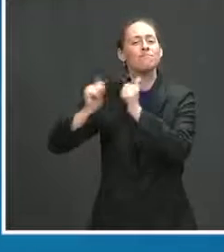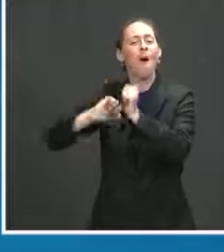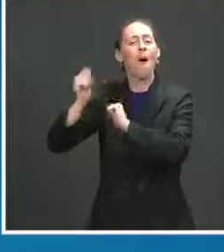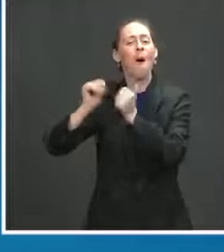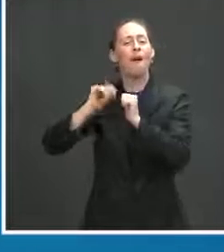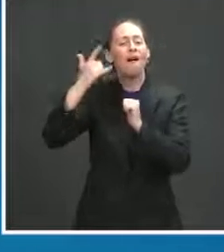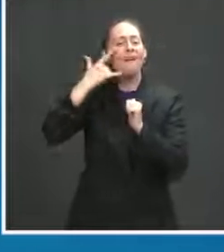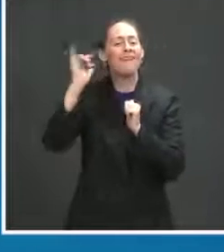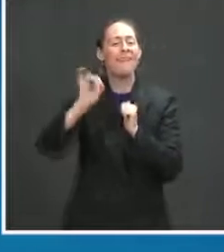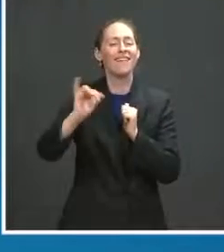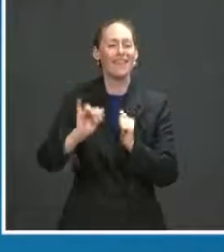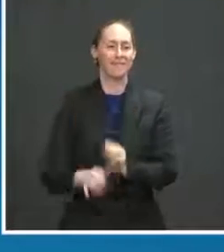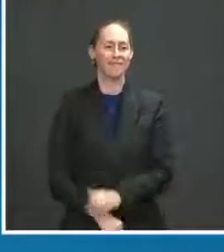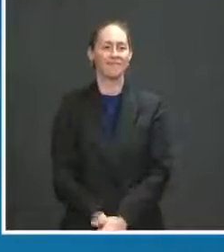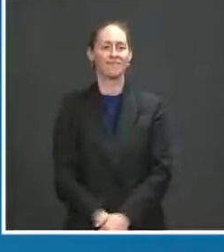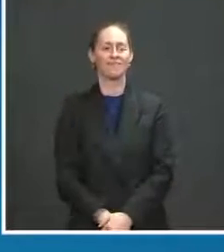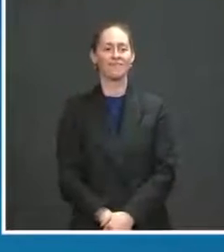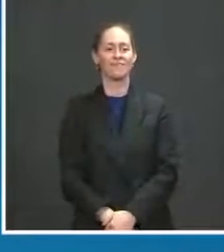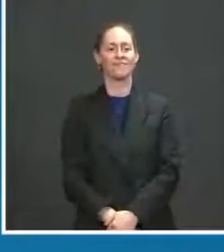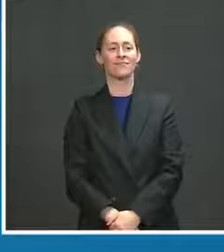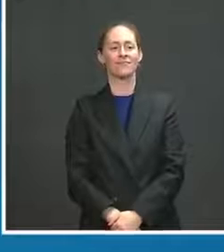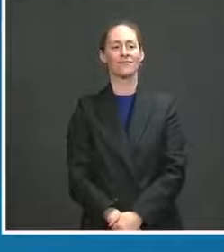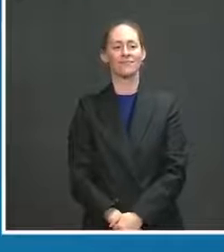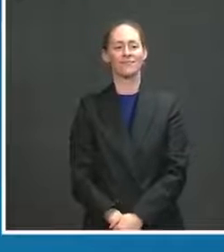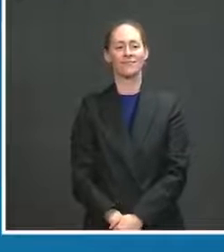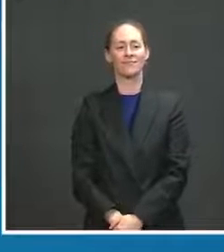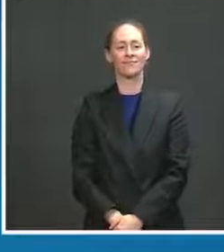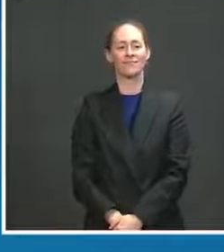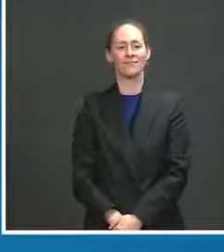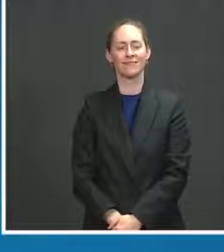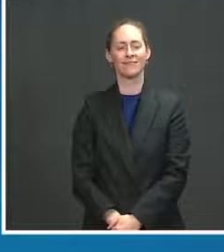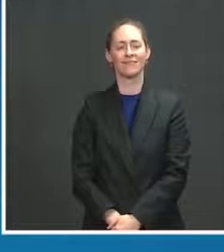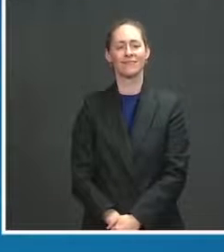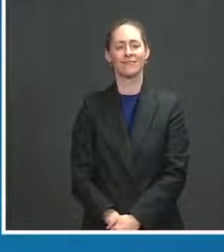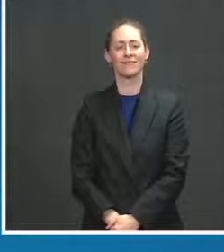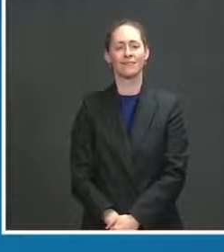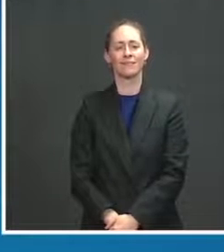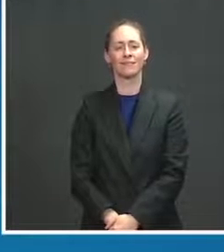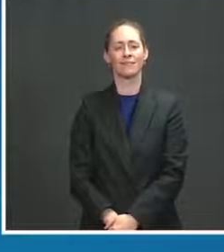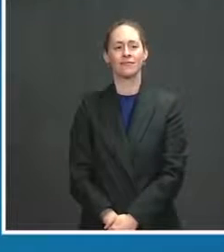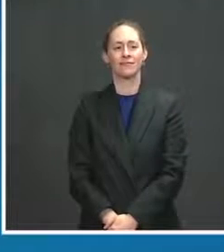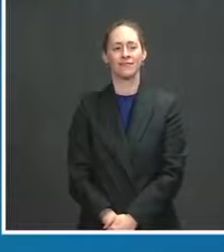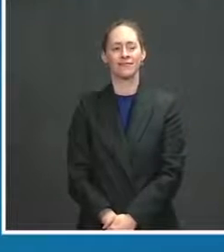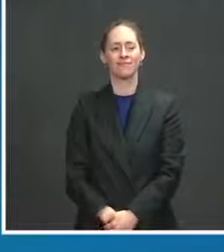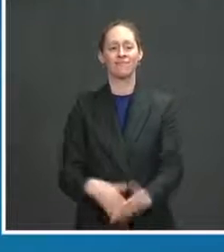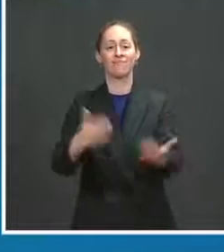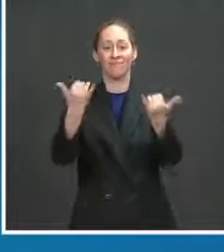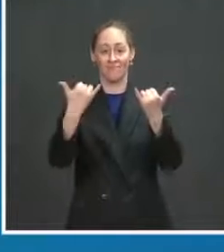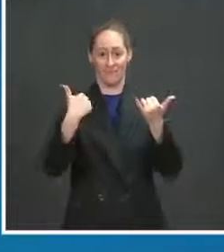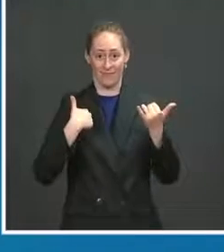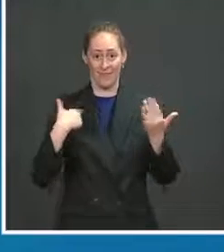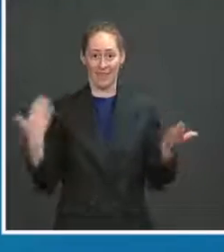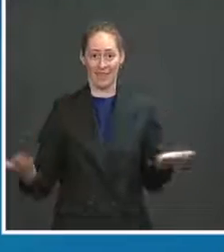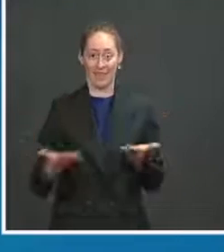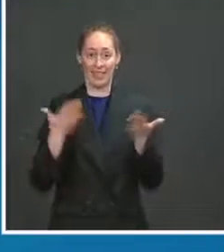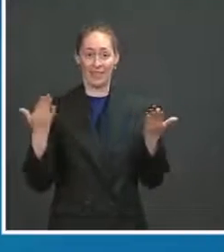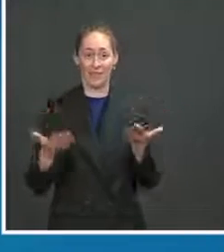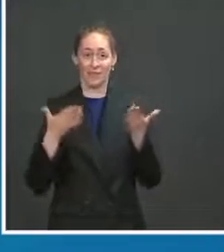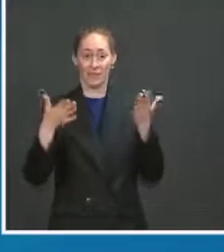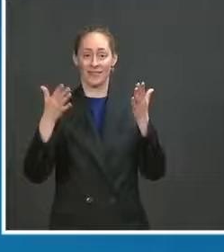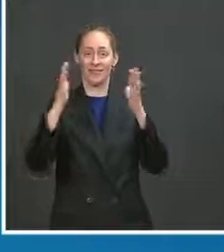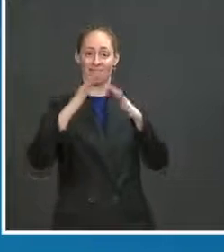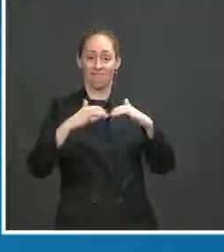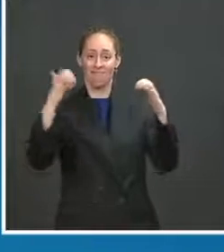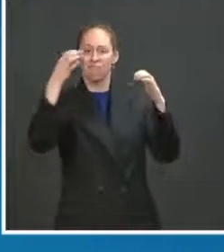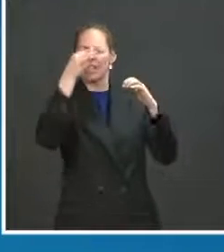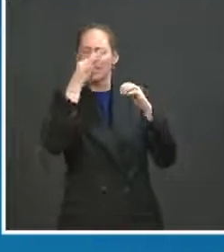So, finally, I'll just share with you, on my way to the stadium this morning, I stopped by the cemetery to pay my respects to